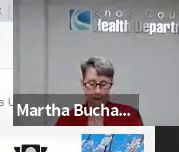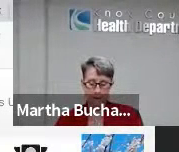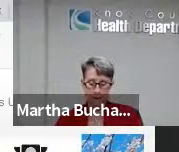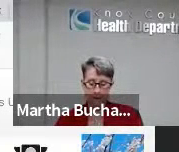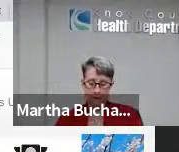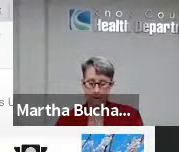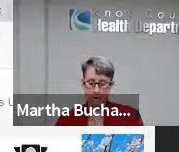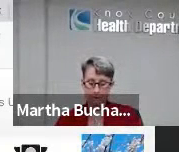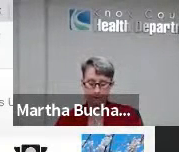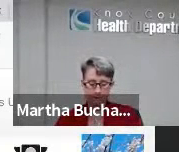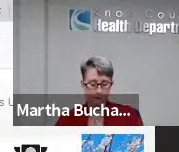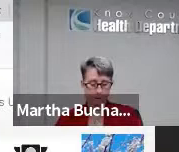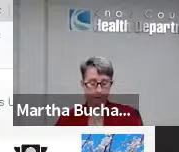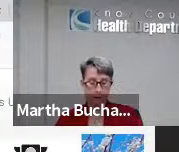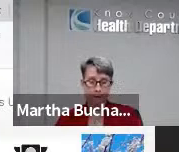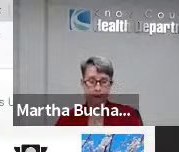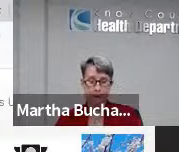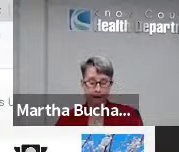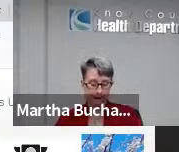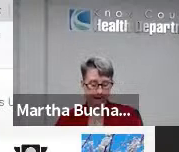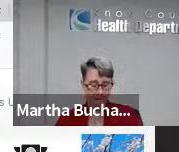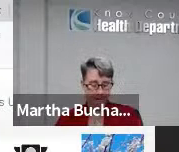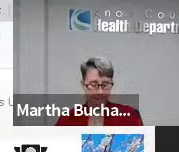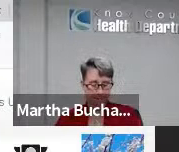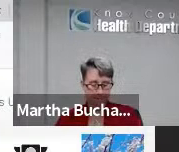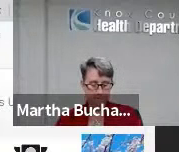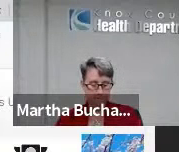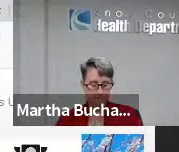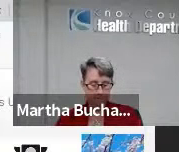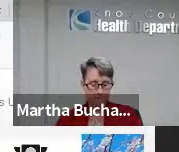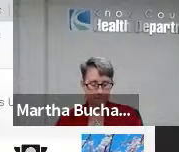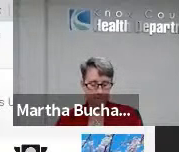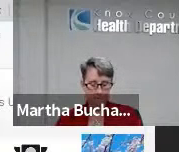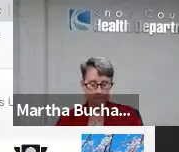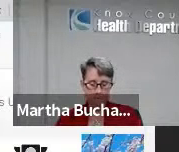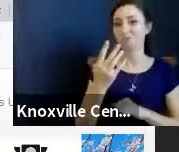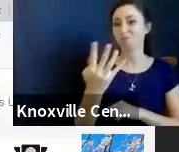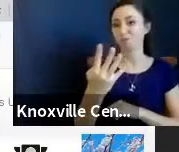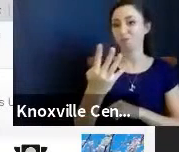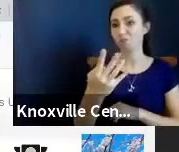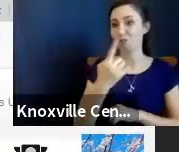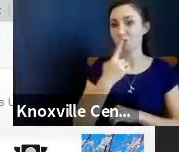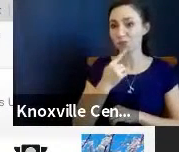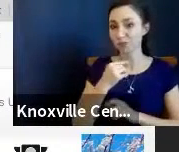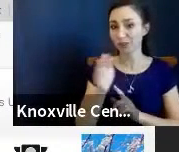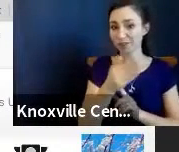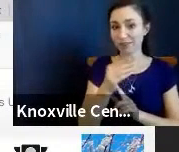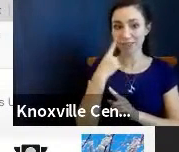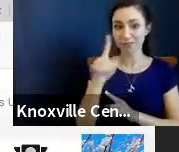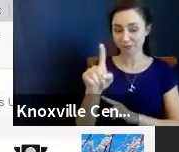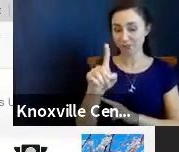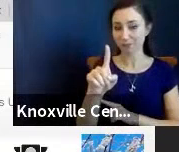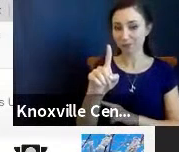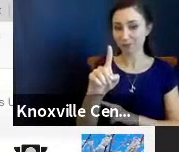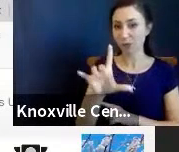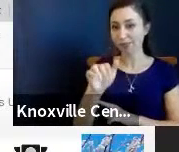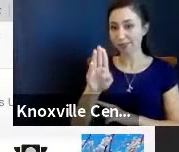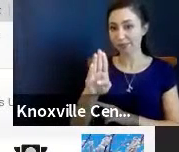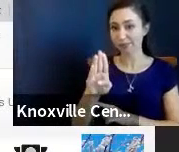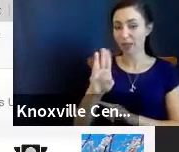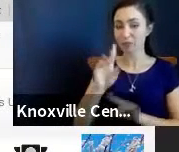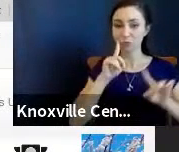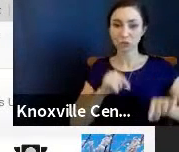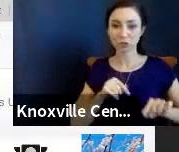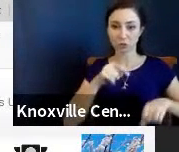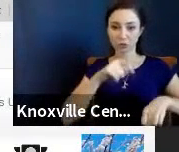period, 4 consecutive red flags were noted for lab lag time. Over the past 2 weeks, lab turnaround time is averaging